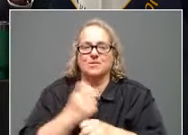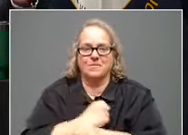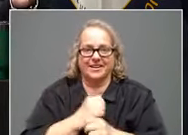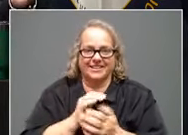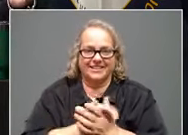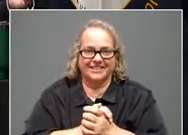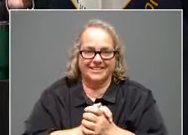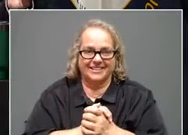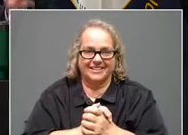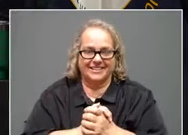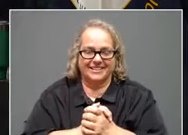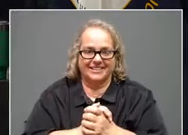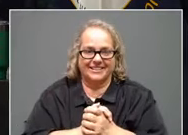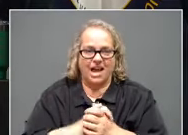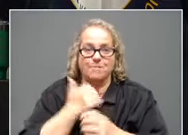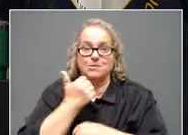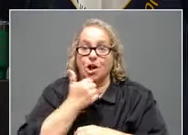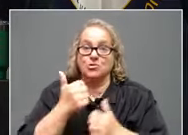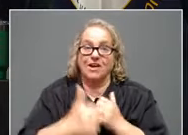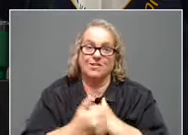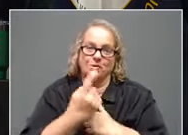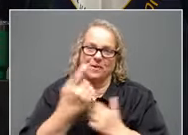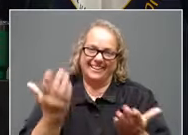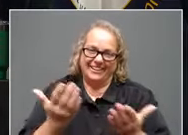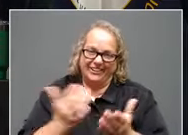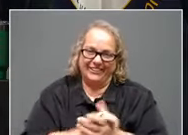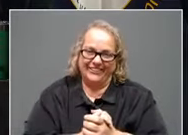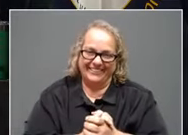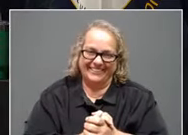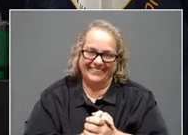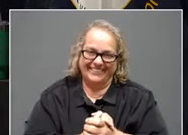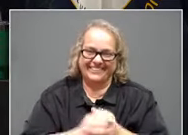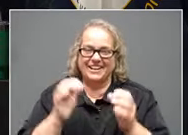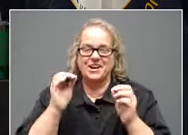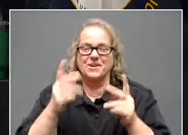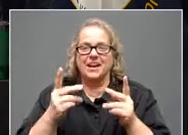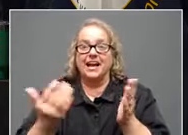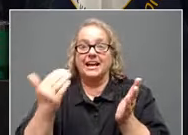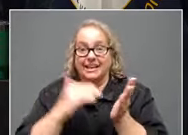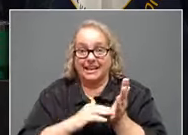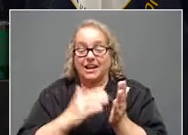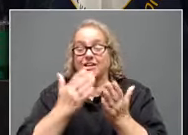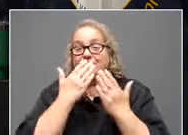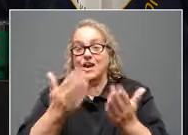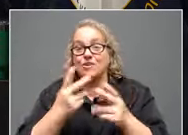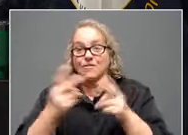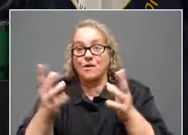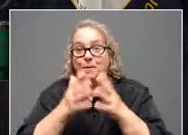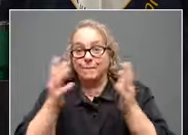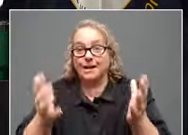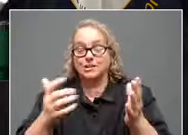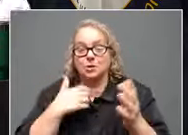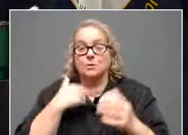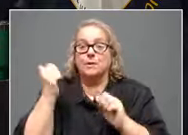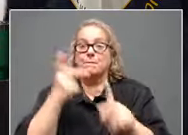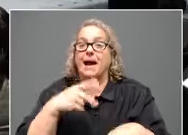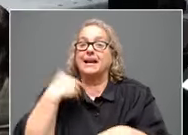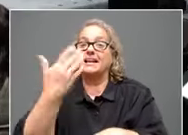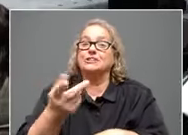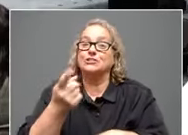So I'm sorry to everybody here. All right. Again, thank you all very much. We'll be back next Thursday.